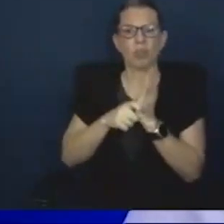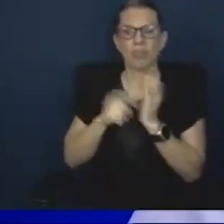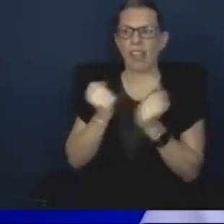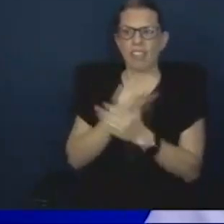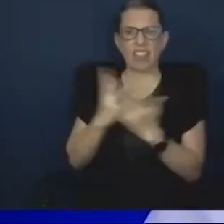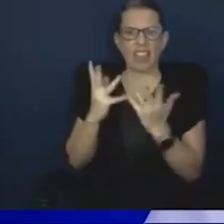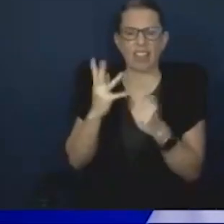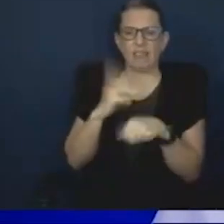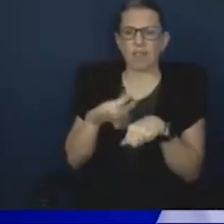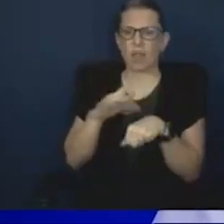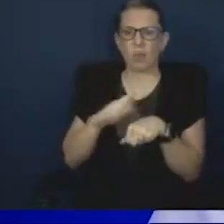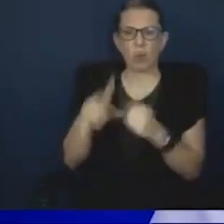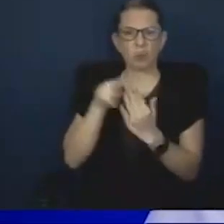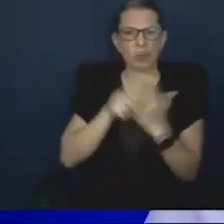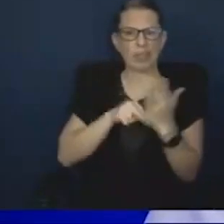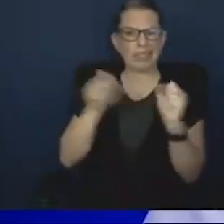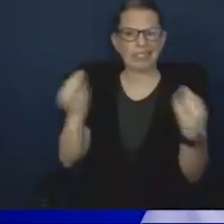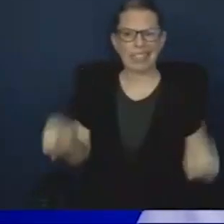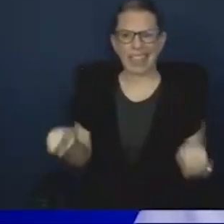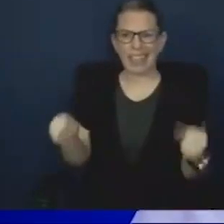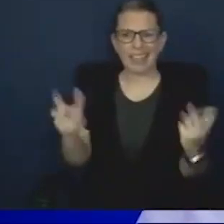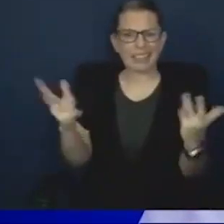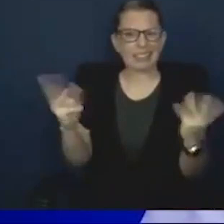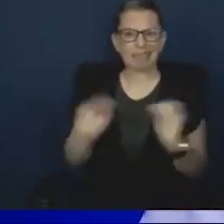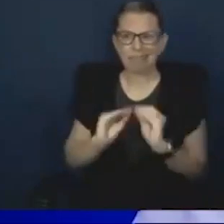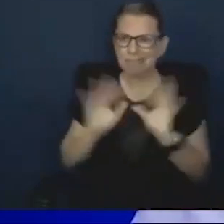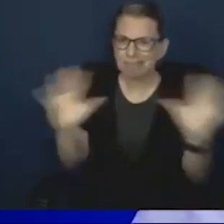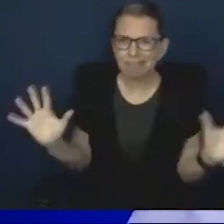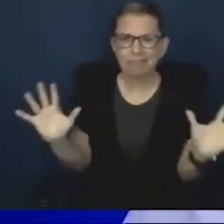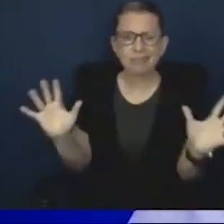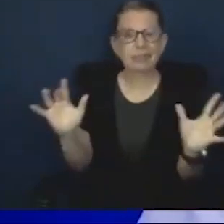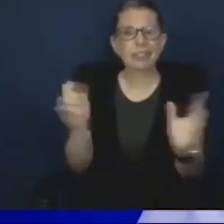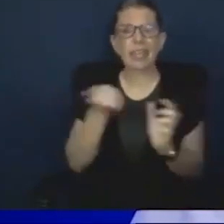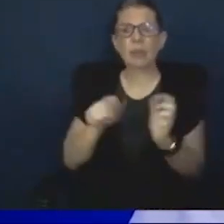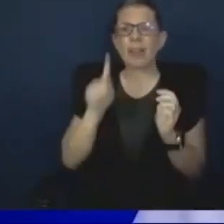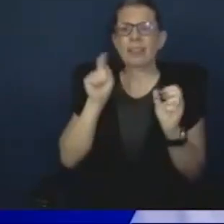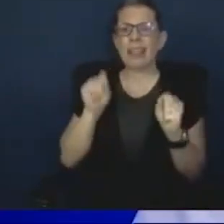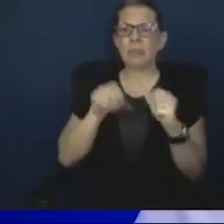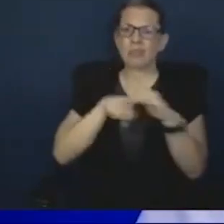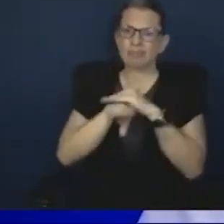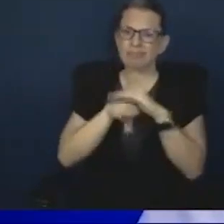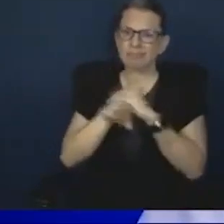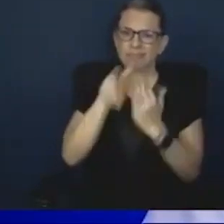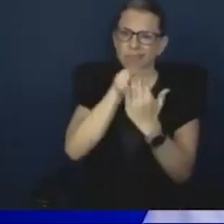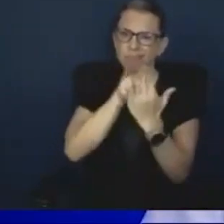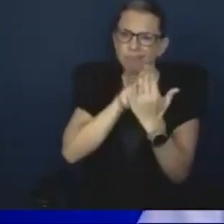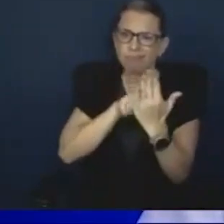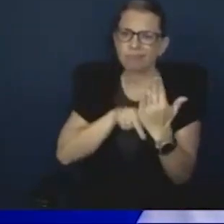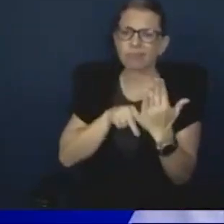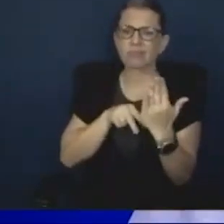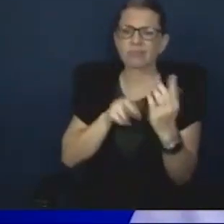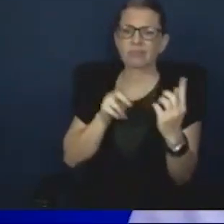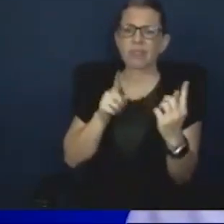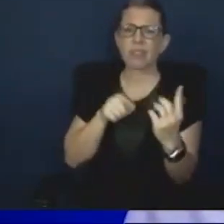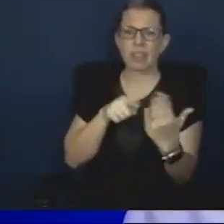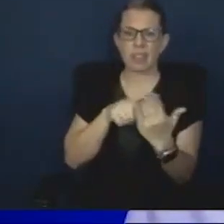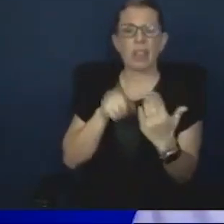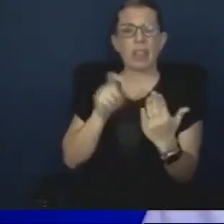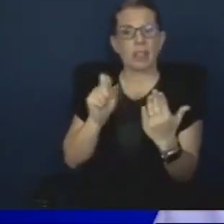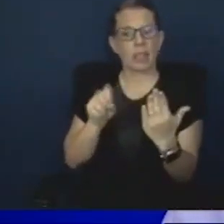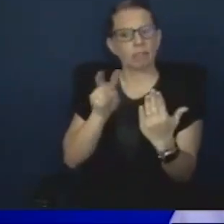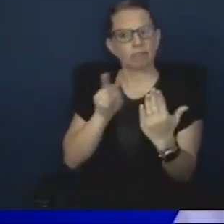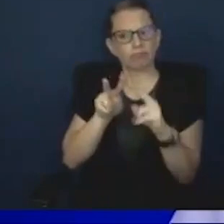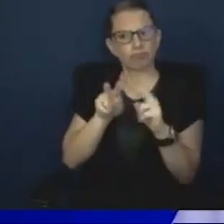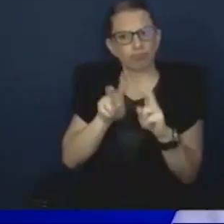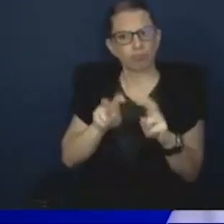public. They are very transparent. Anybody is able to go through those and read those and critique those if they have, you know, obviously the skills to